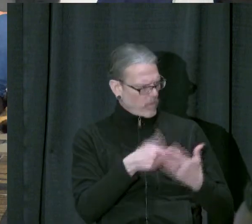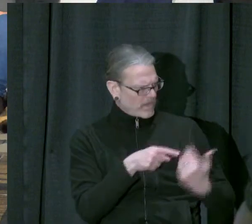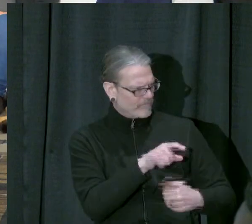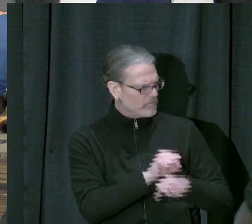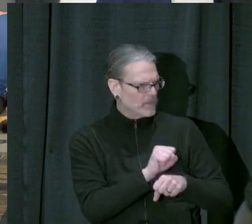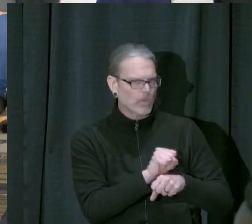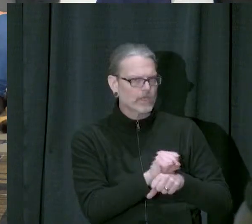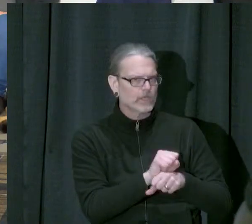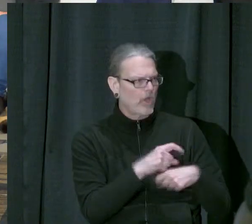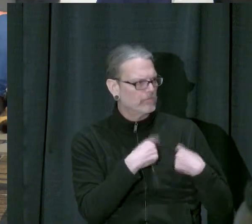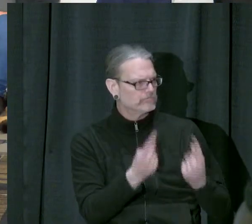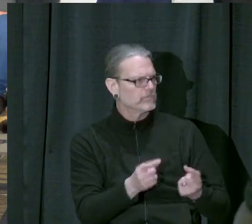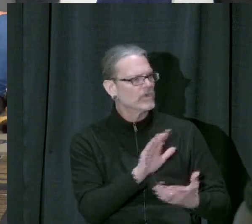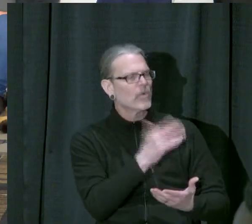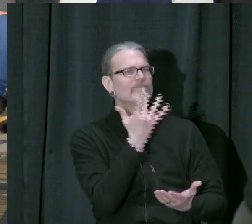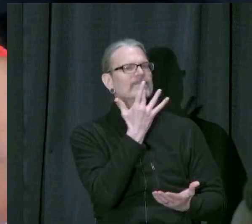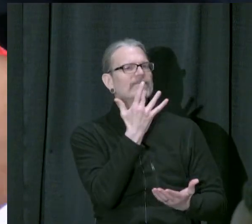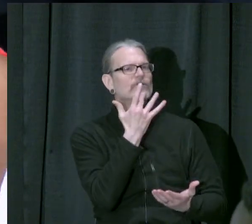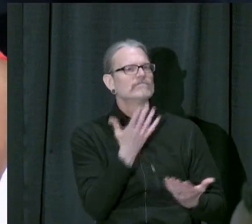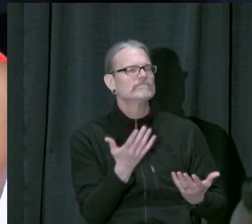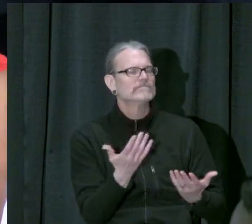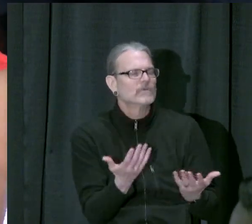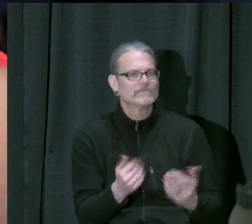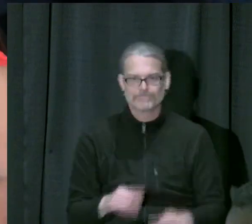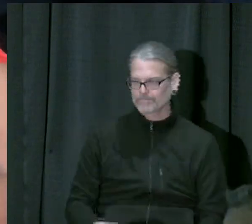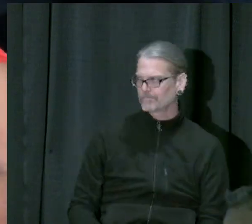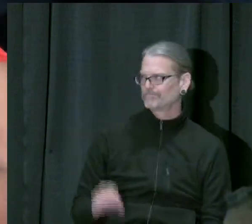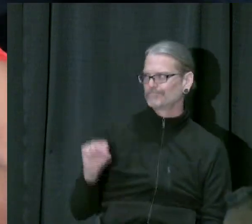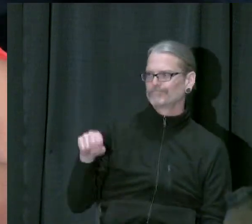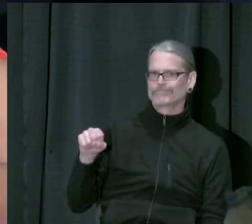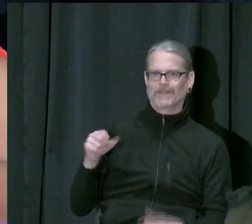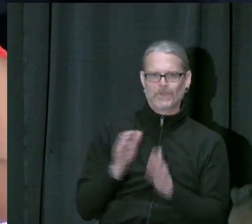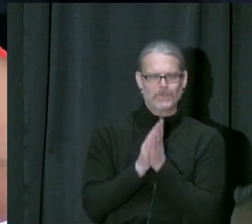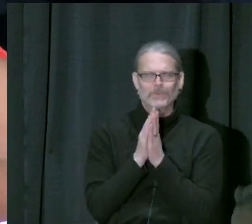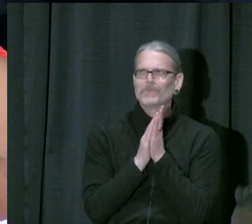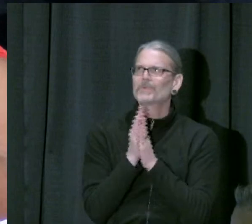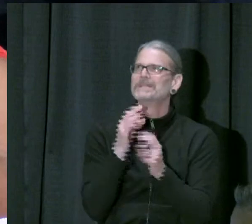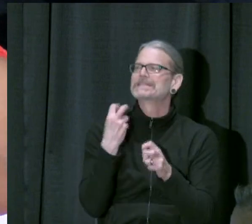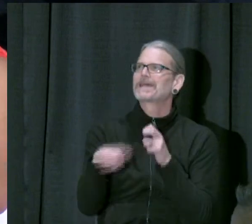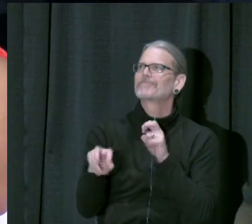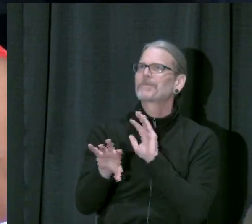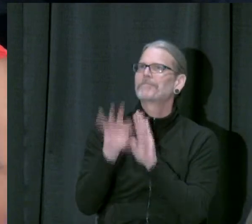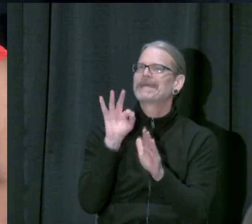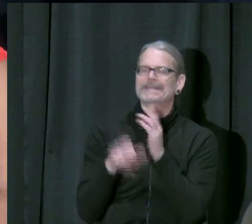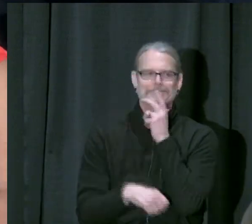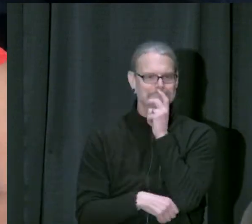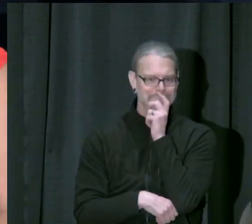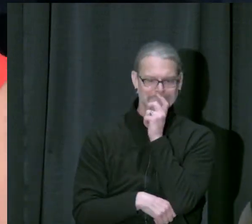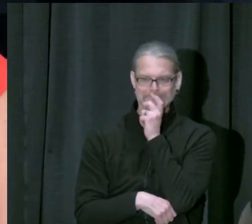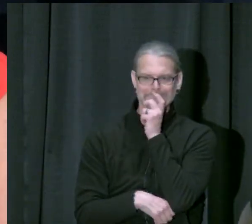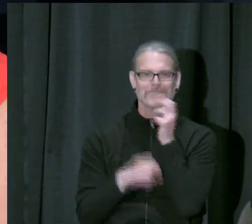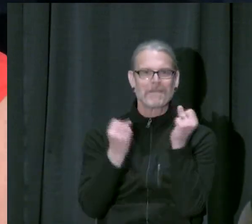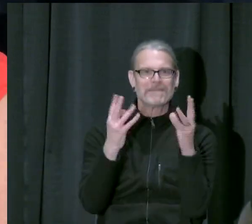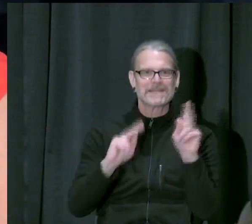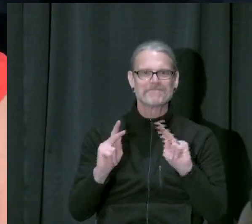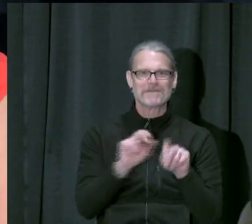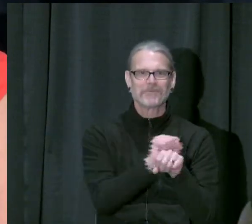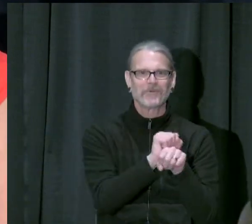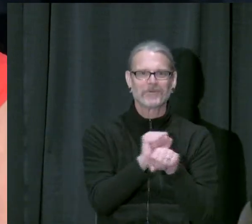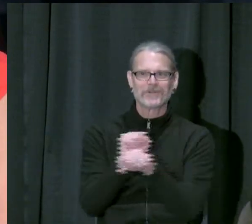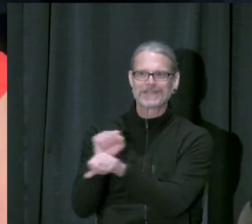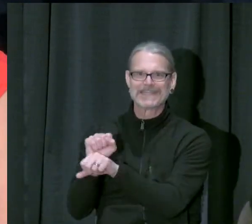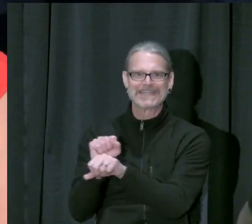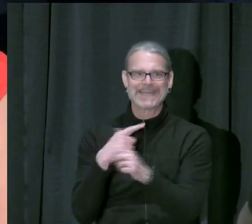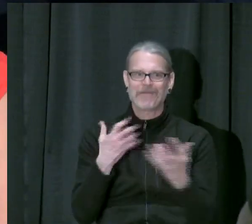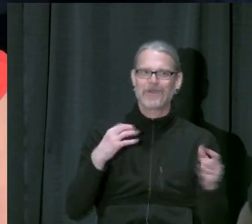or longtime favorites? Sure, it's definitely hard to pick, and there's a lot of folks working across these features that I definitely want to